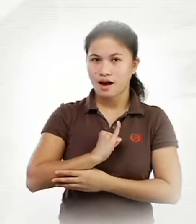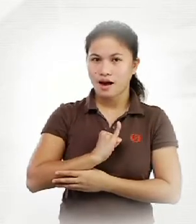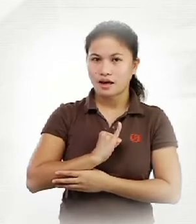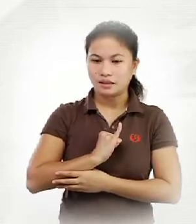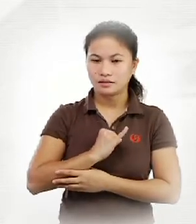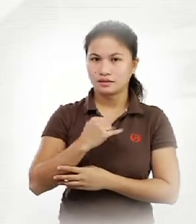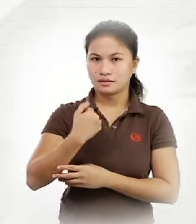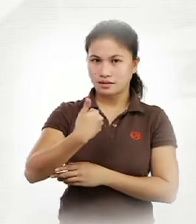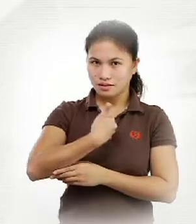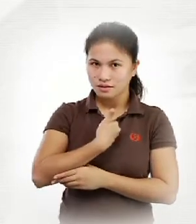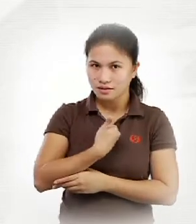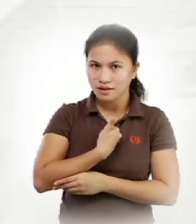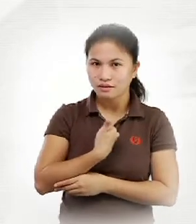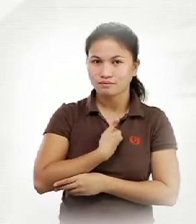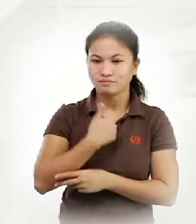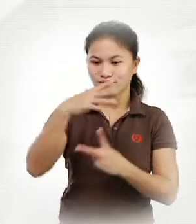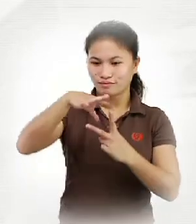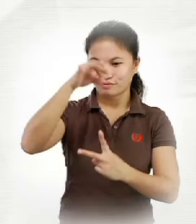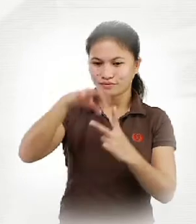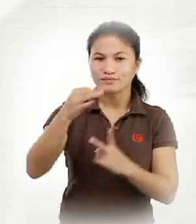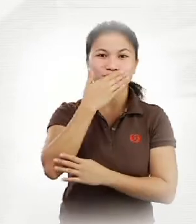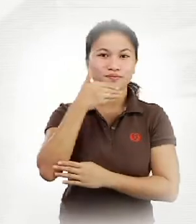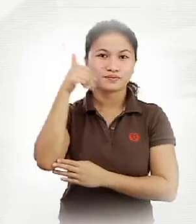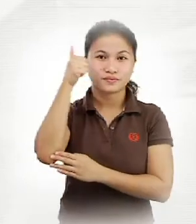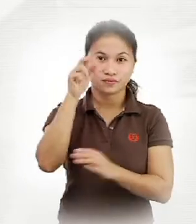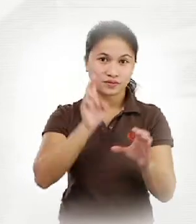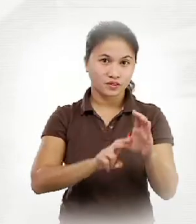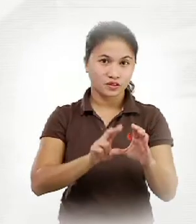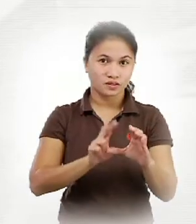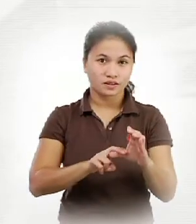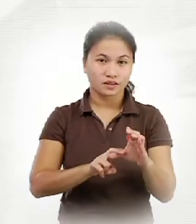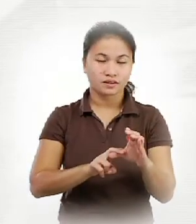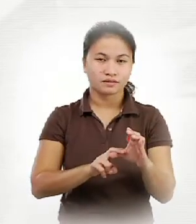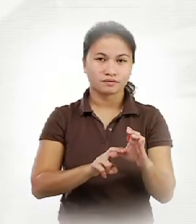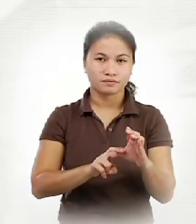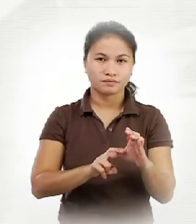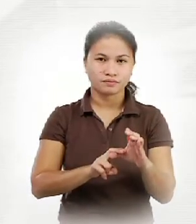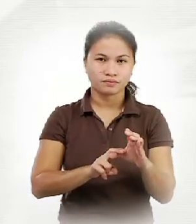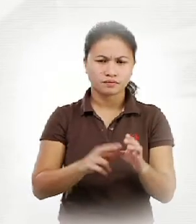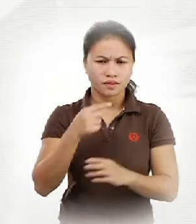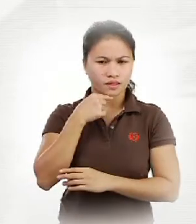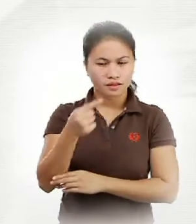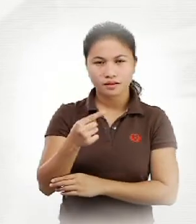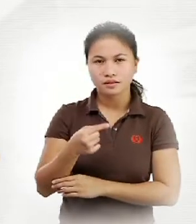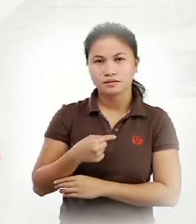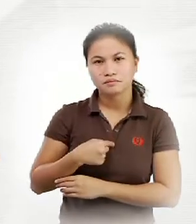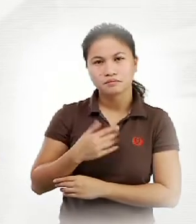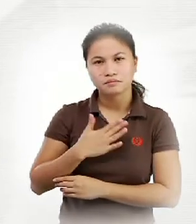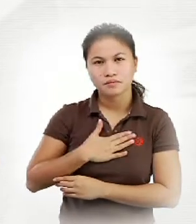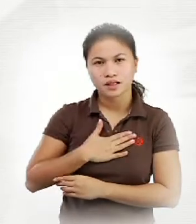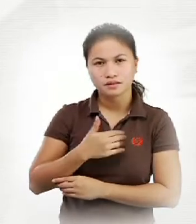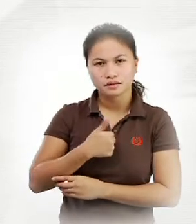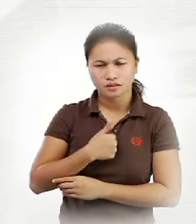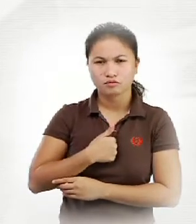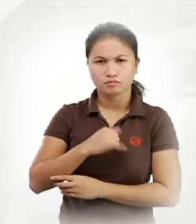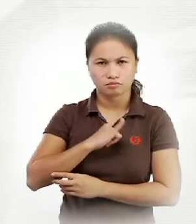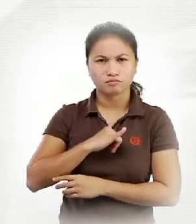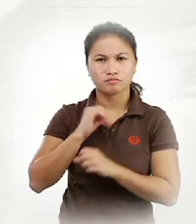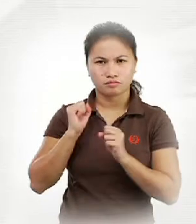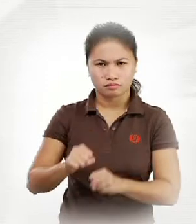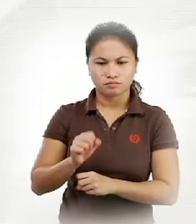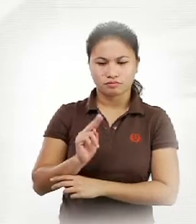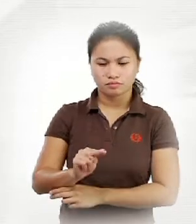I automatically choose the best seat, telling myself, you deserve